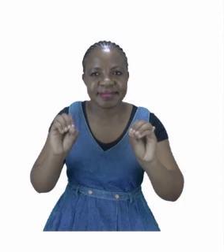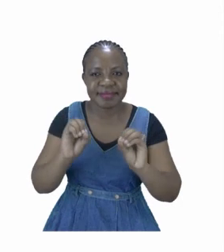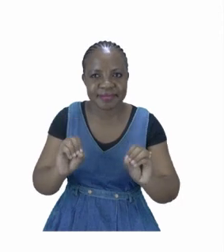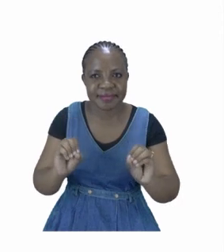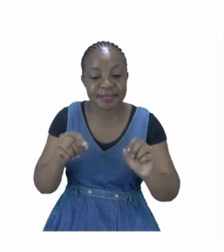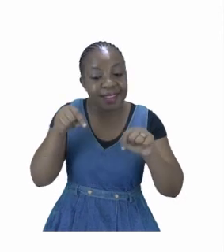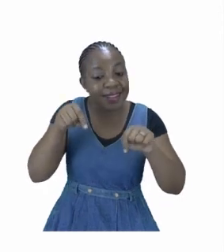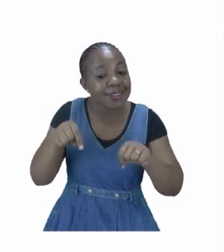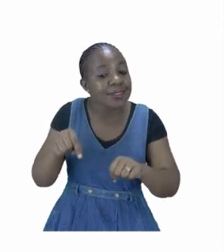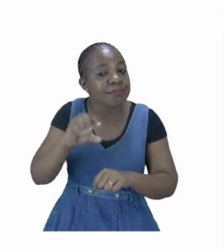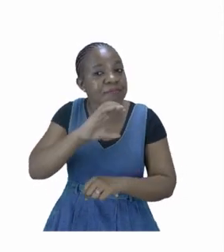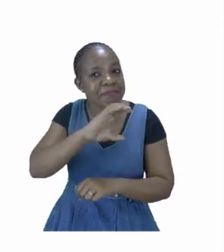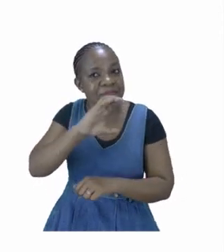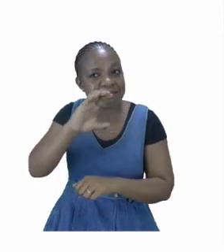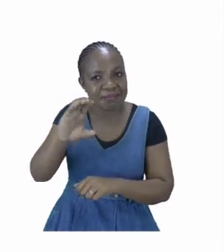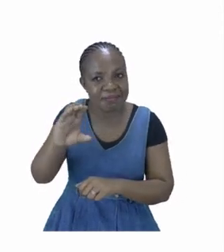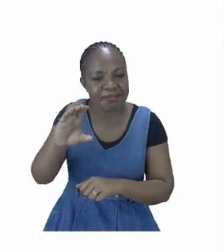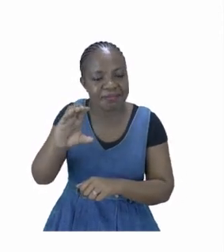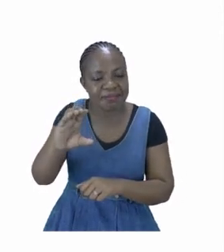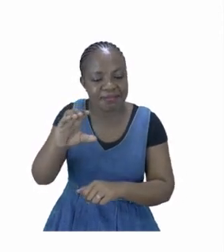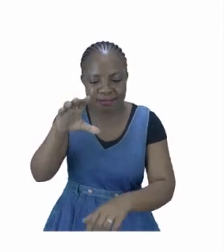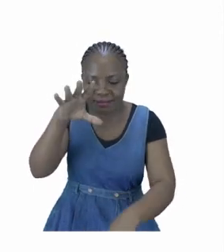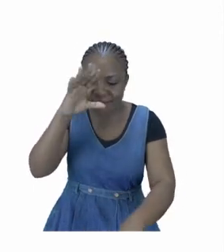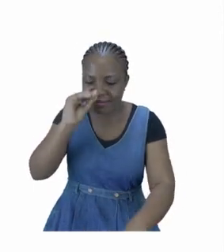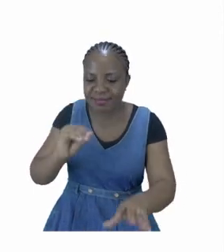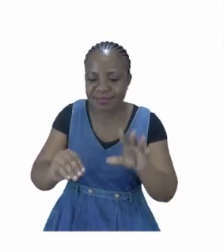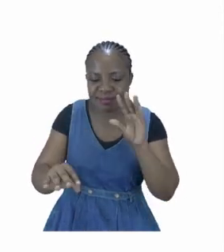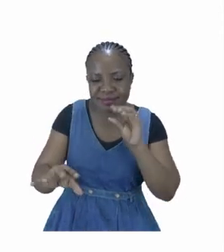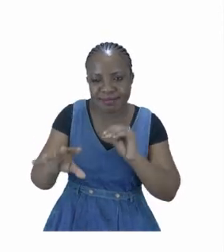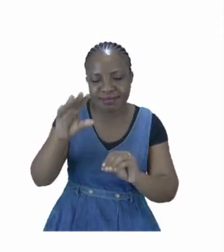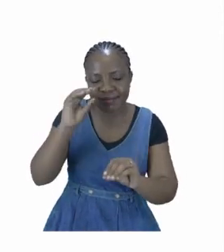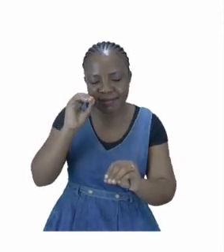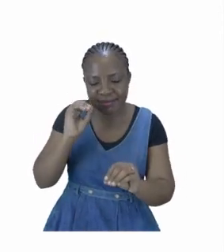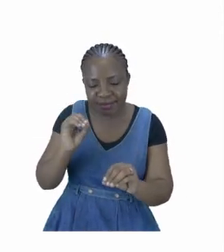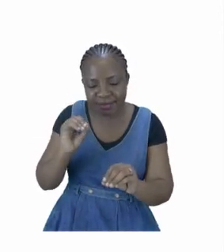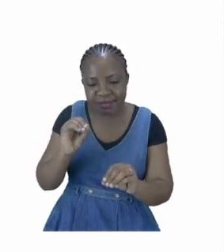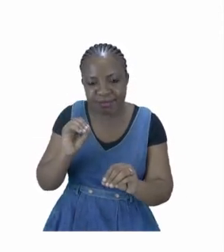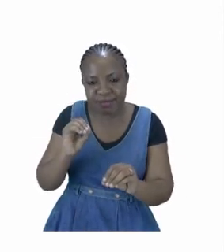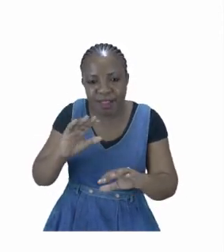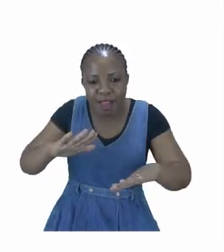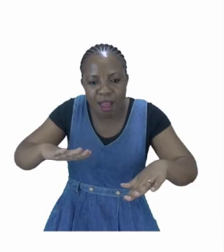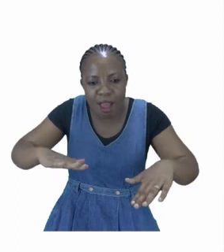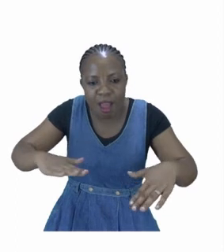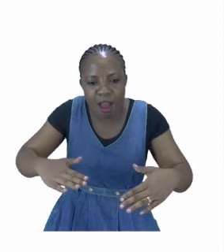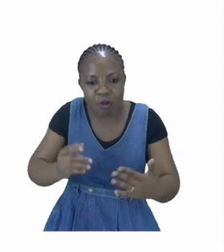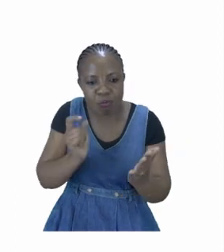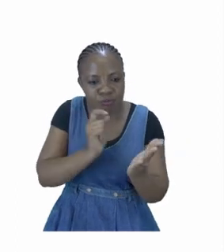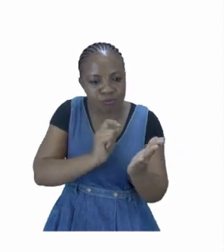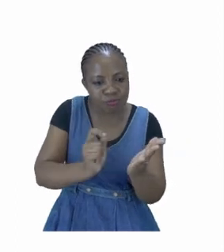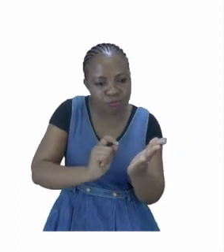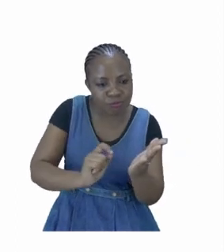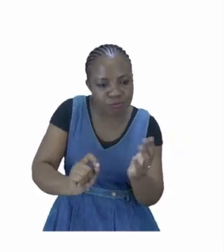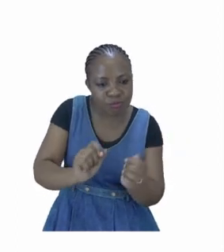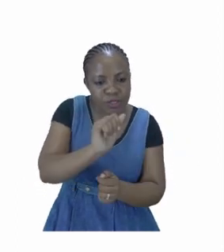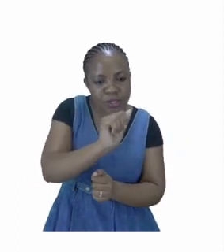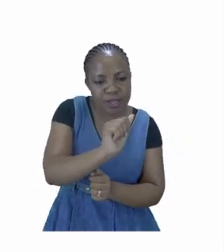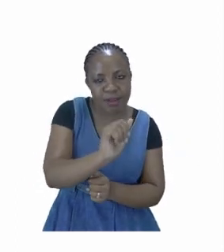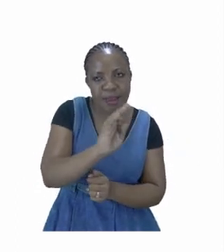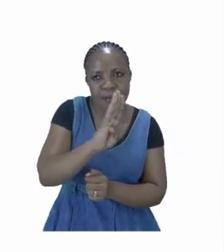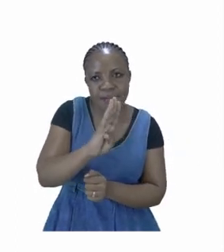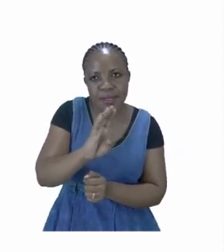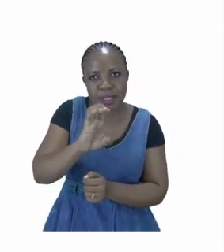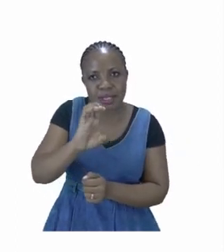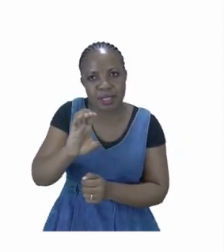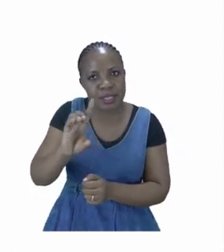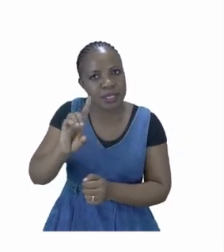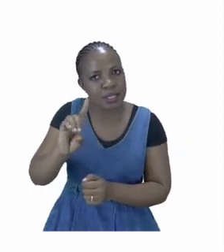month, I am learning to write the alphabet and draw numbers in